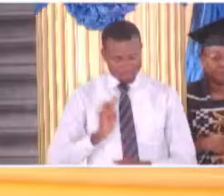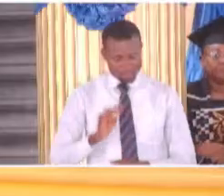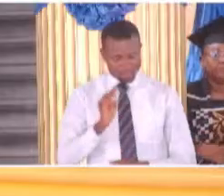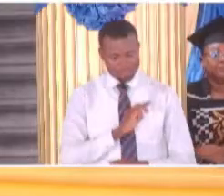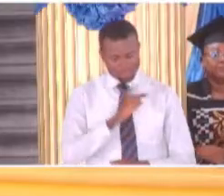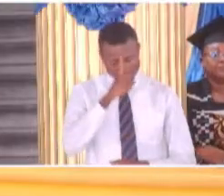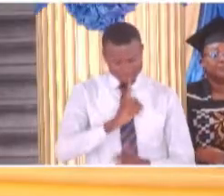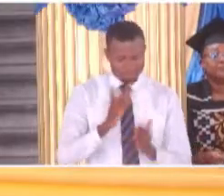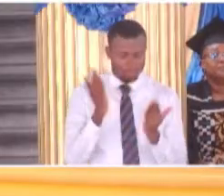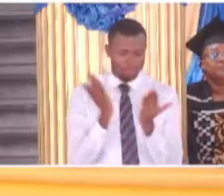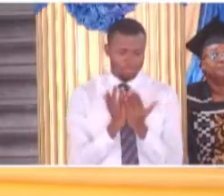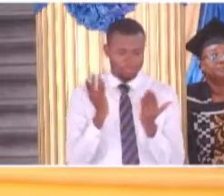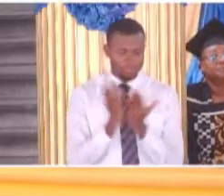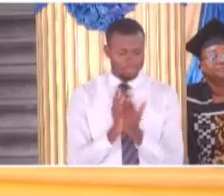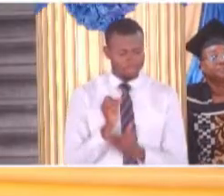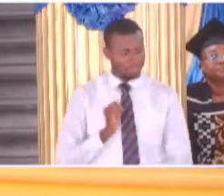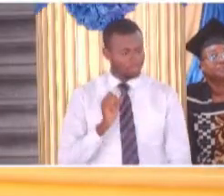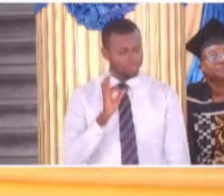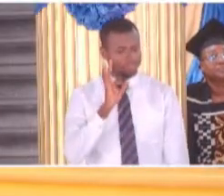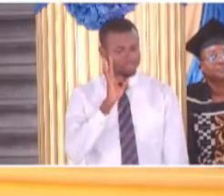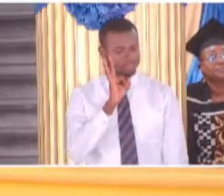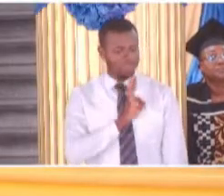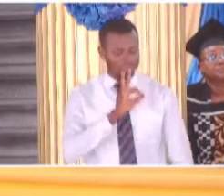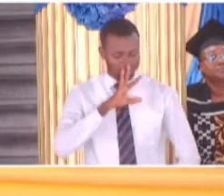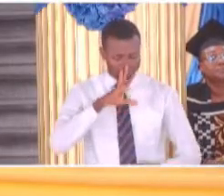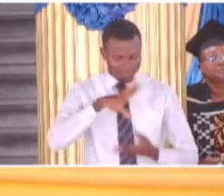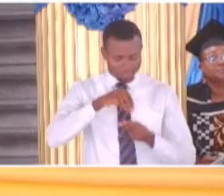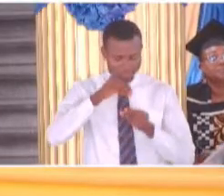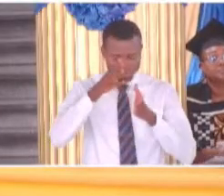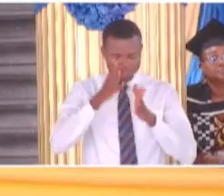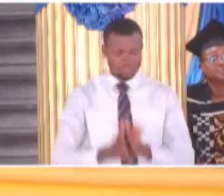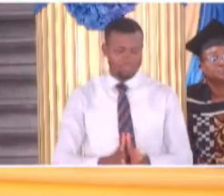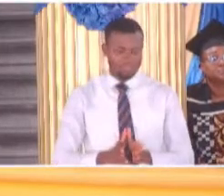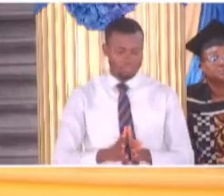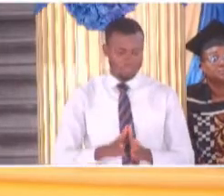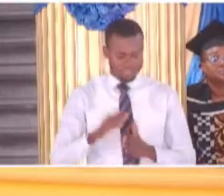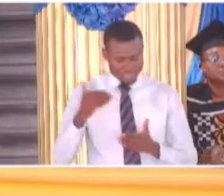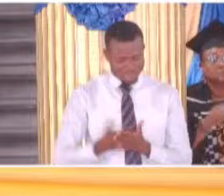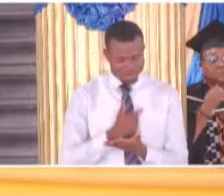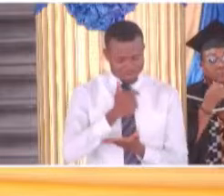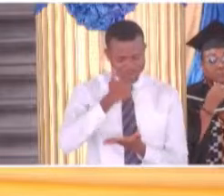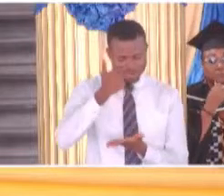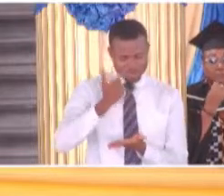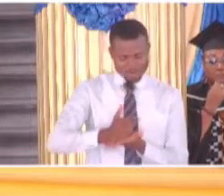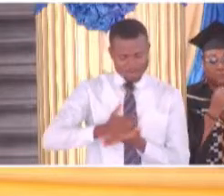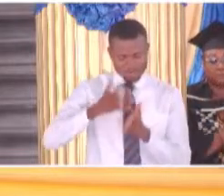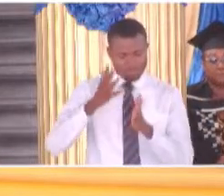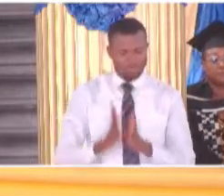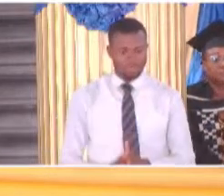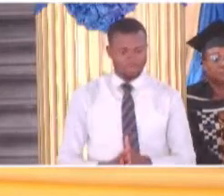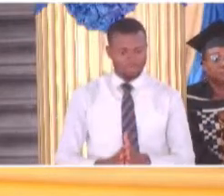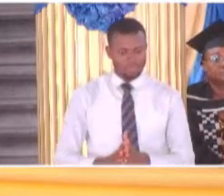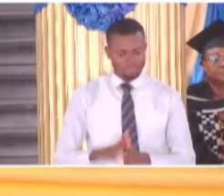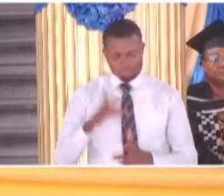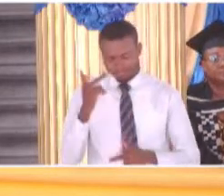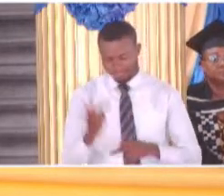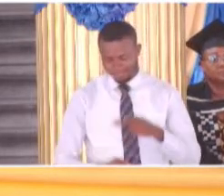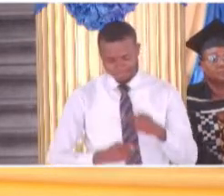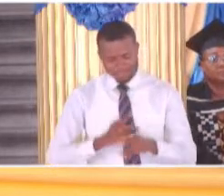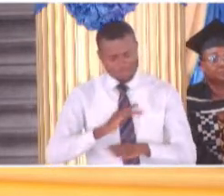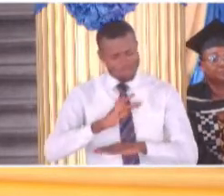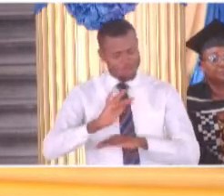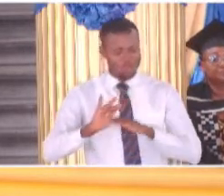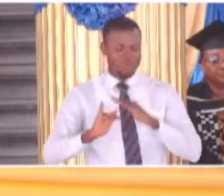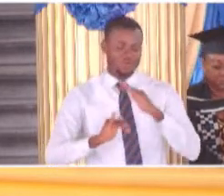Convocation, staff, students, new graduates, guests from all around the